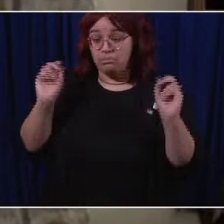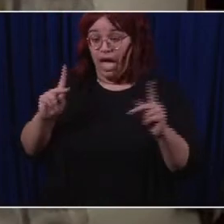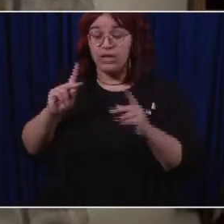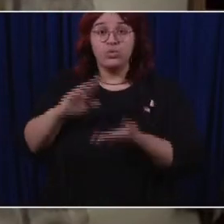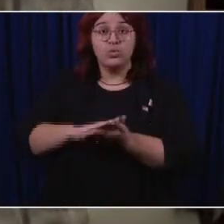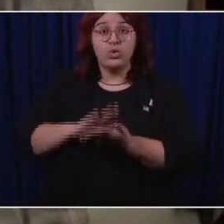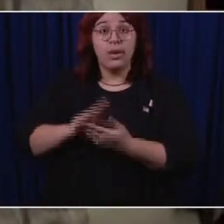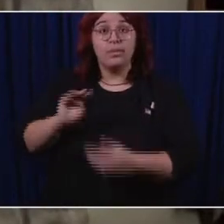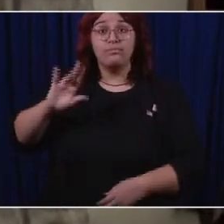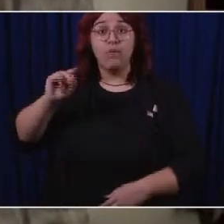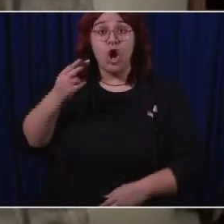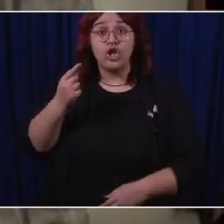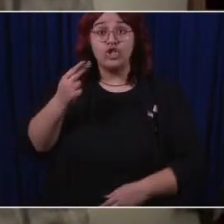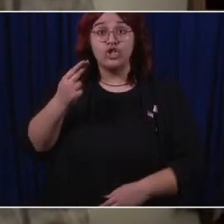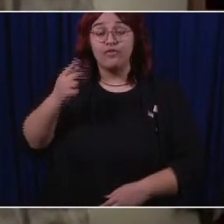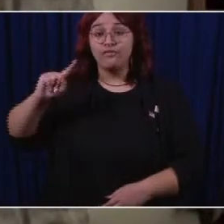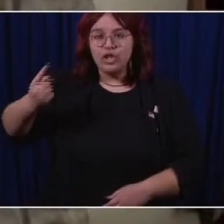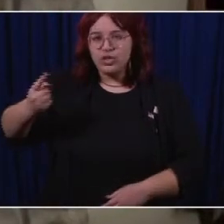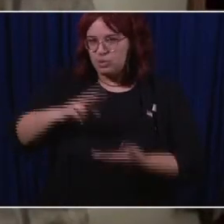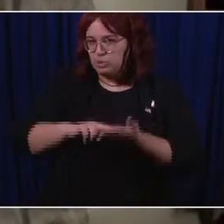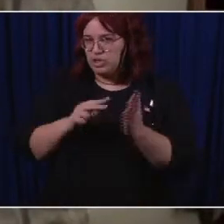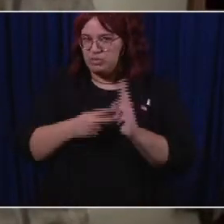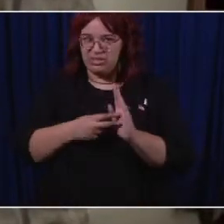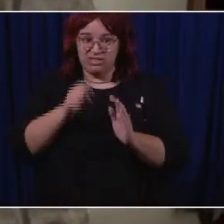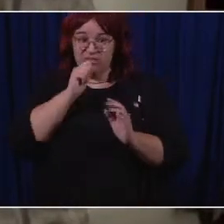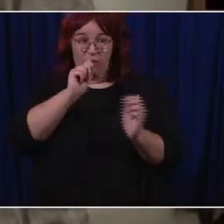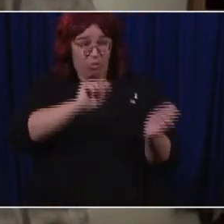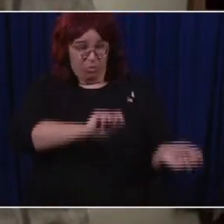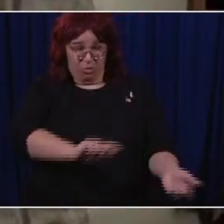Well, as I've explained, I wish I had enough